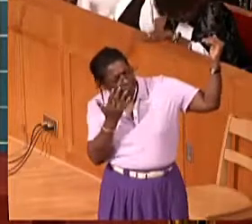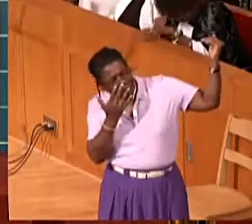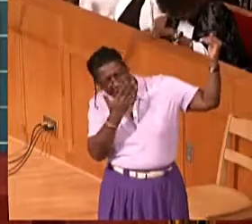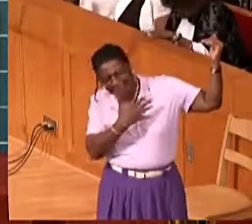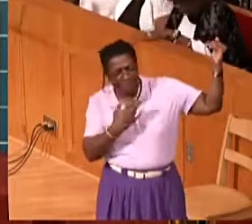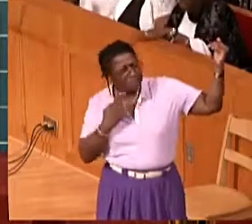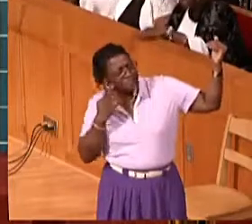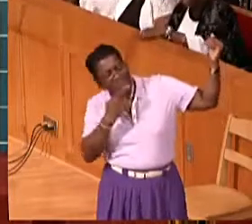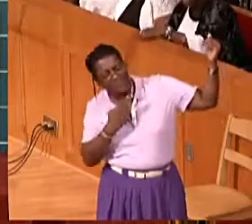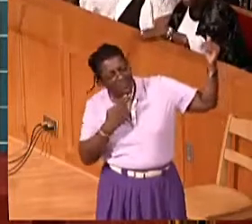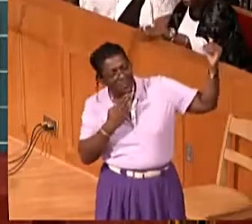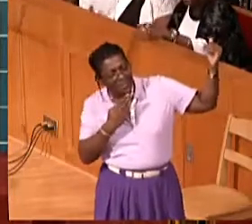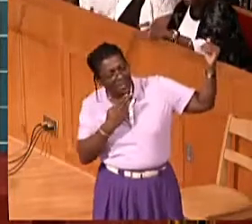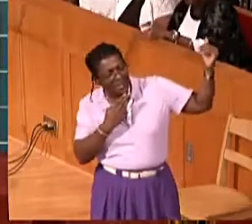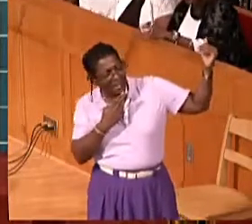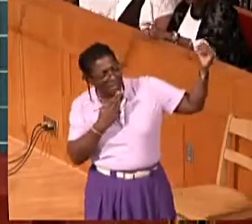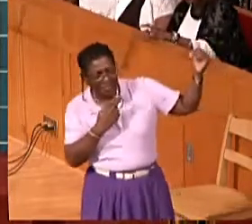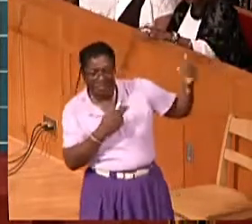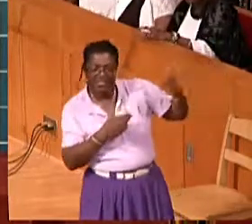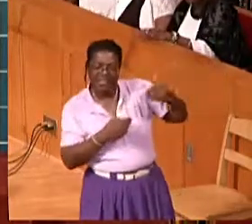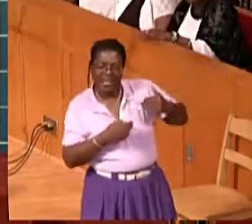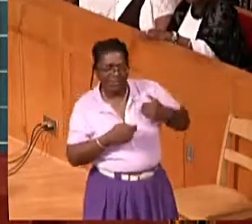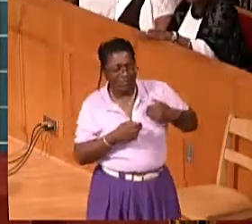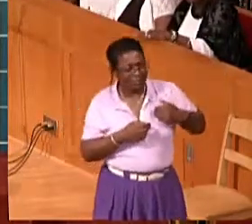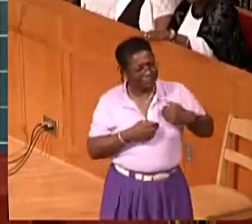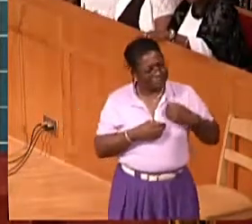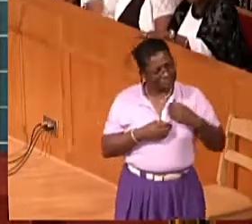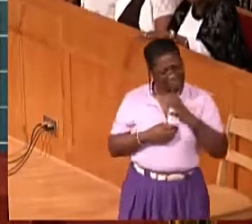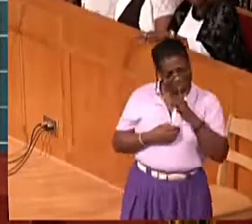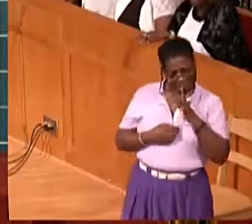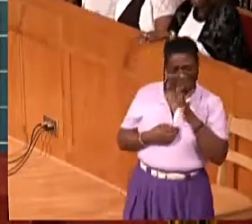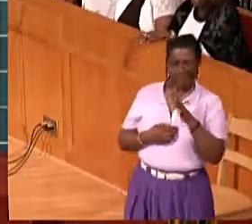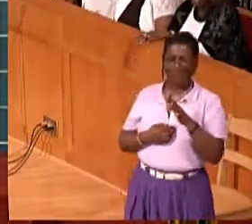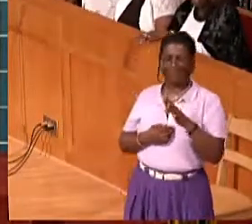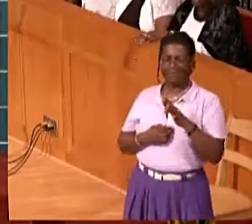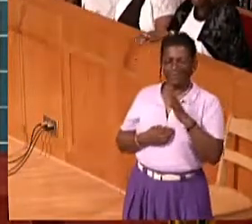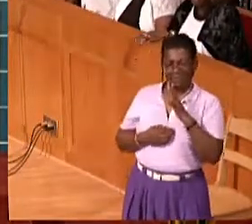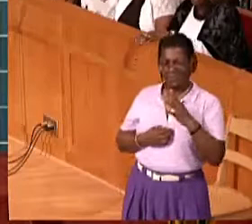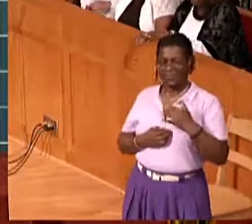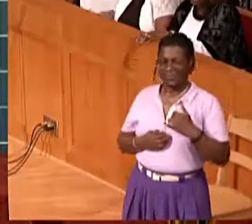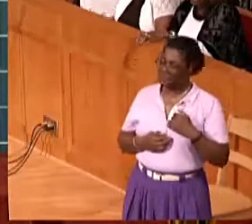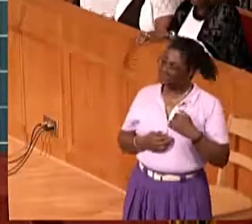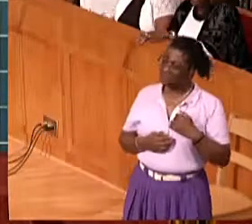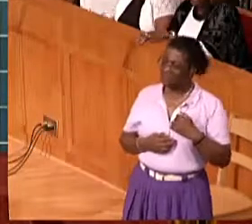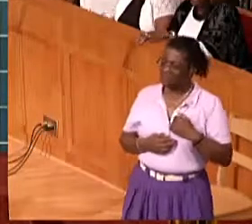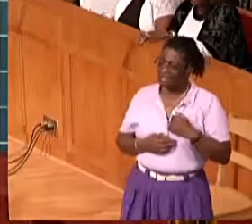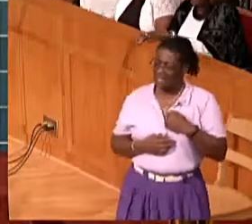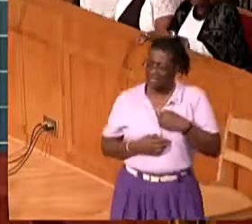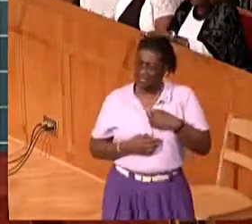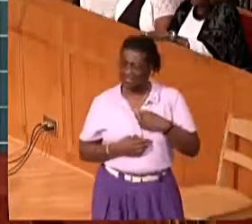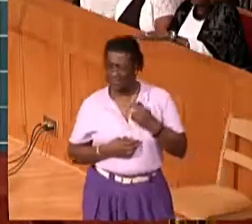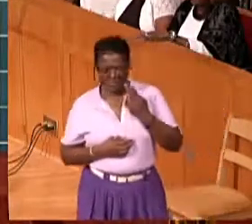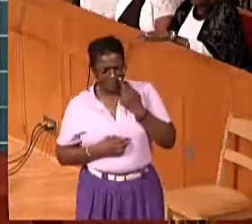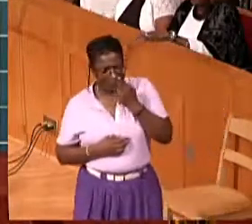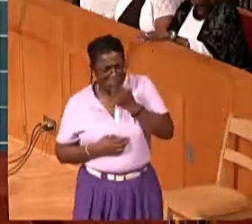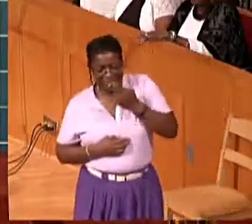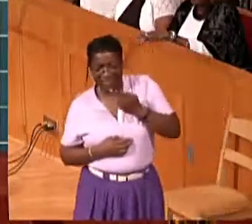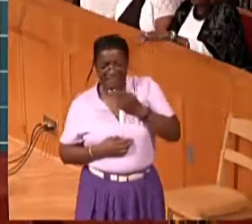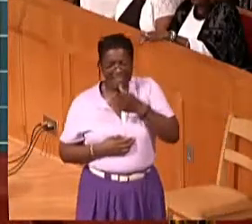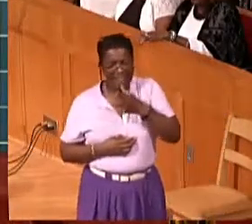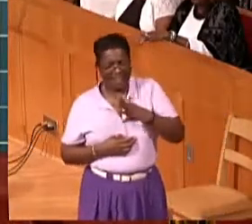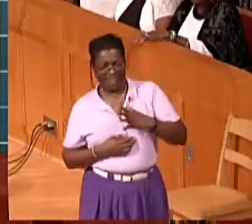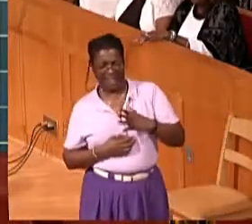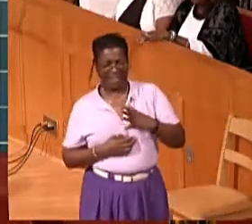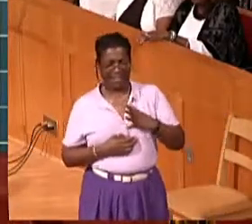I wanted to be persuasive in my articulation. Come on, help me. I wanted to be a ladies' man. I wanted to have thick, curly locks of